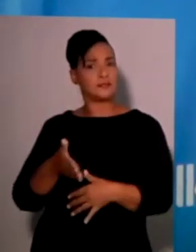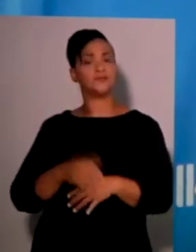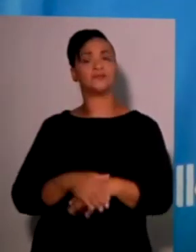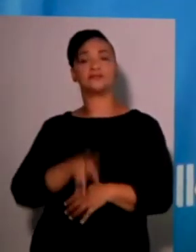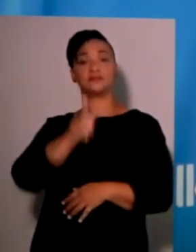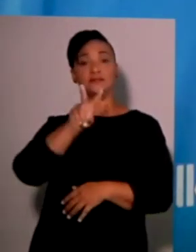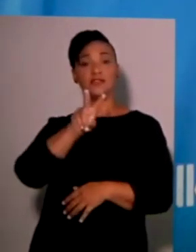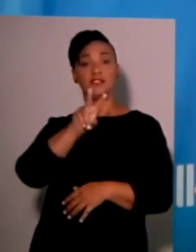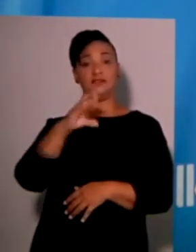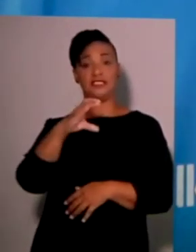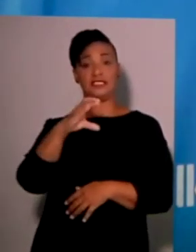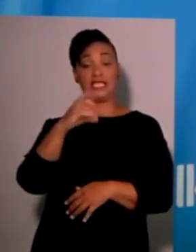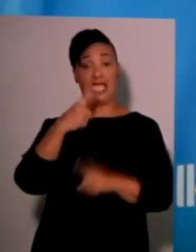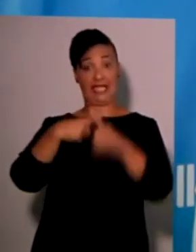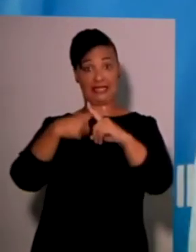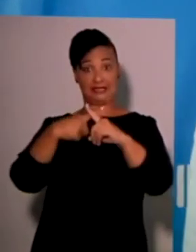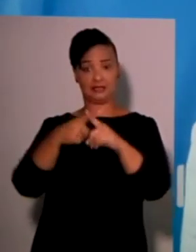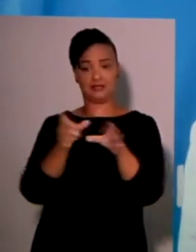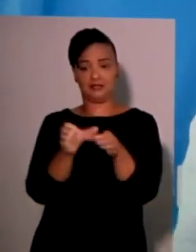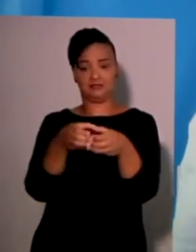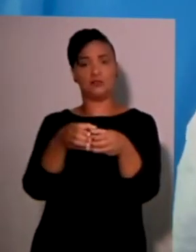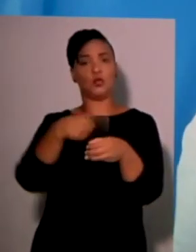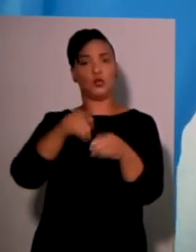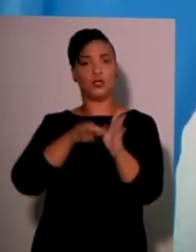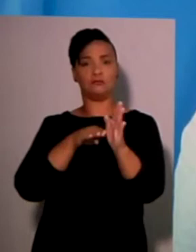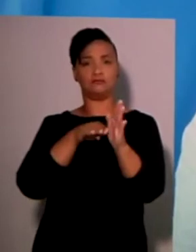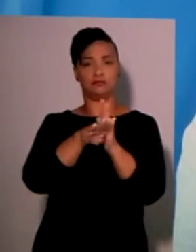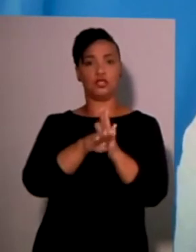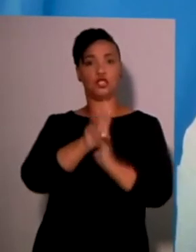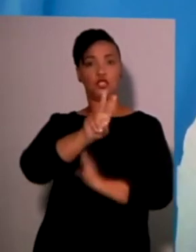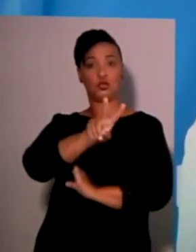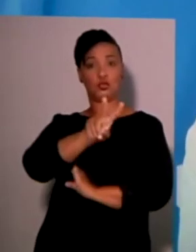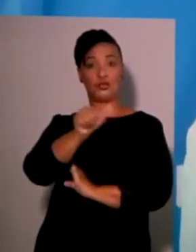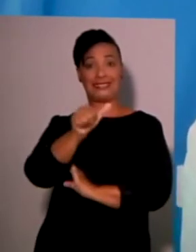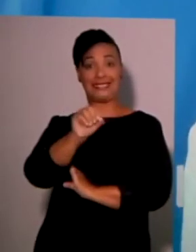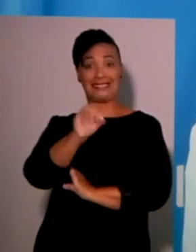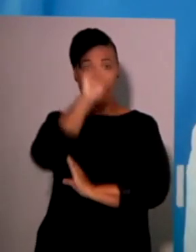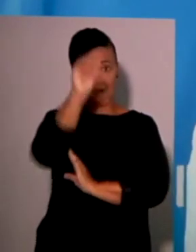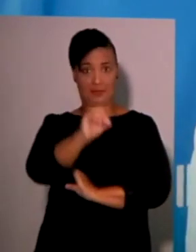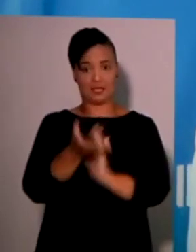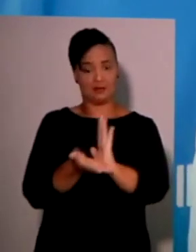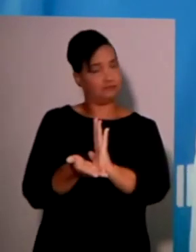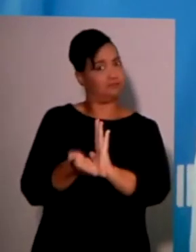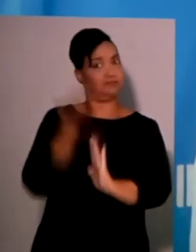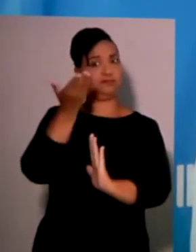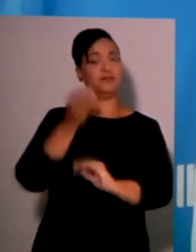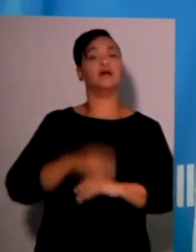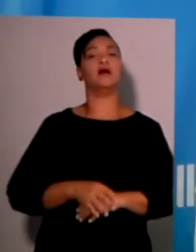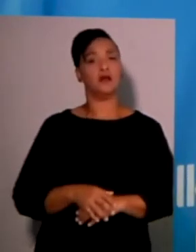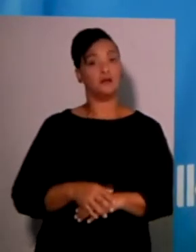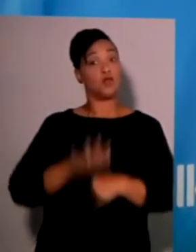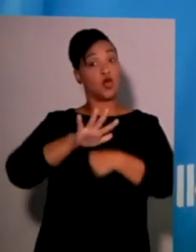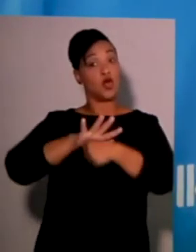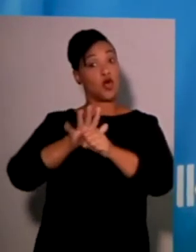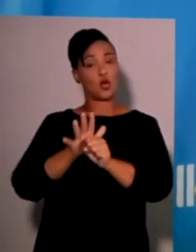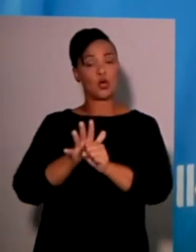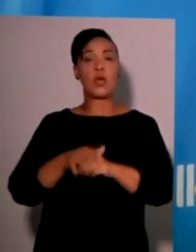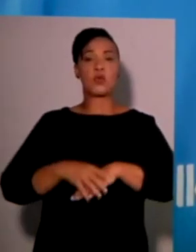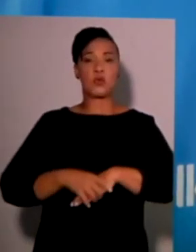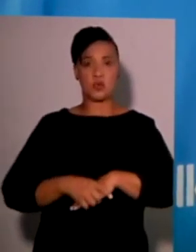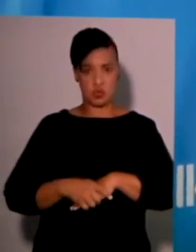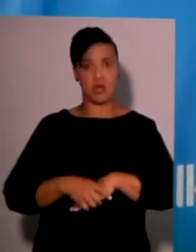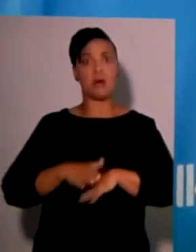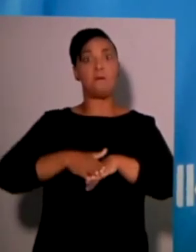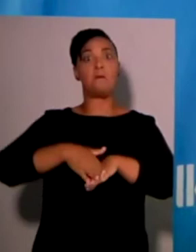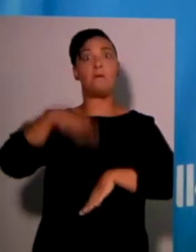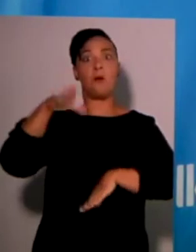BCX environment, we've seen that go up about 260%. The pandemic drove a greater uptake